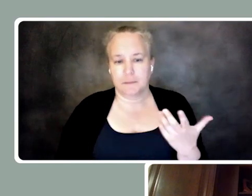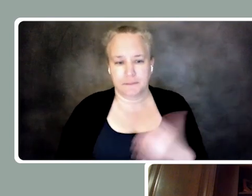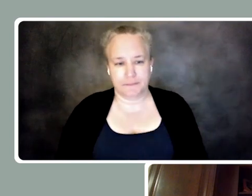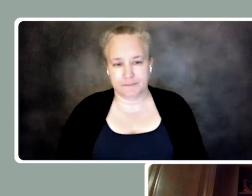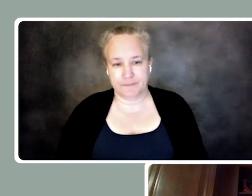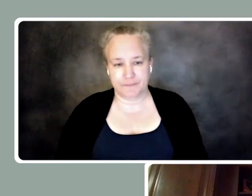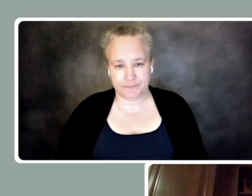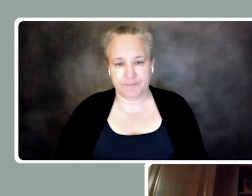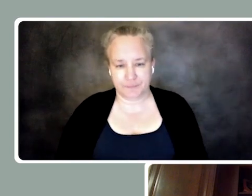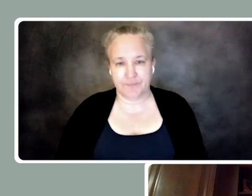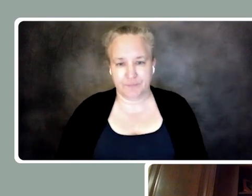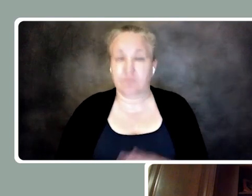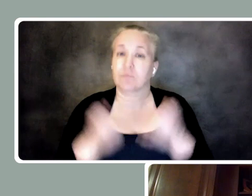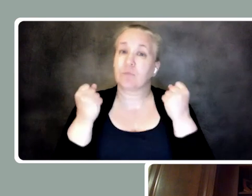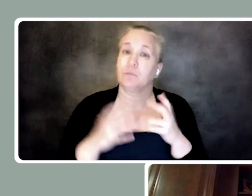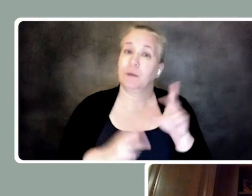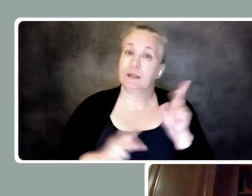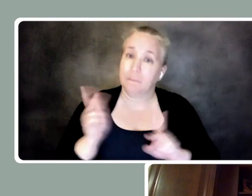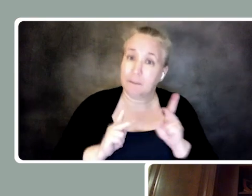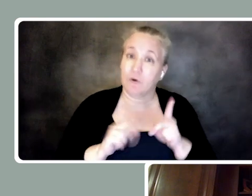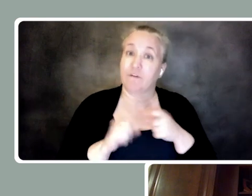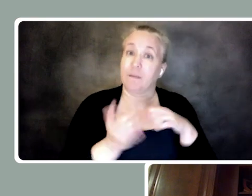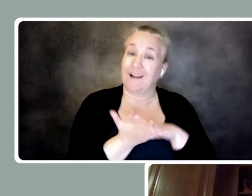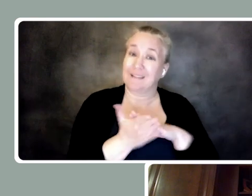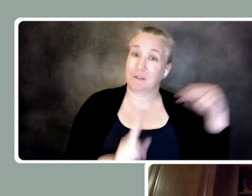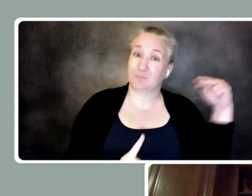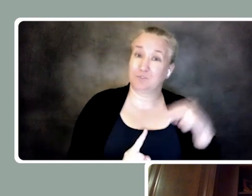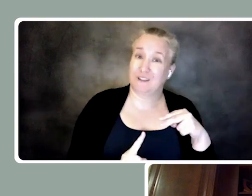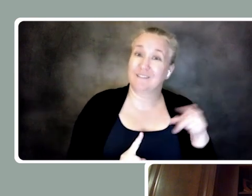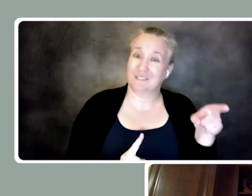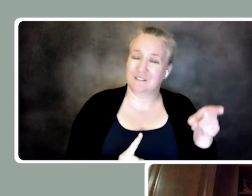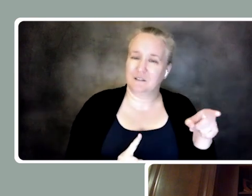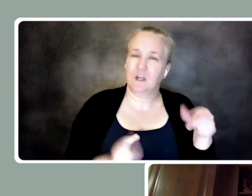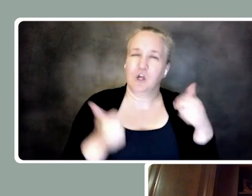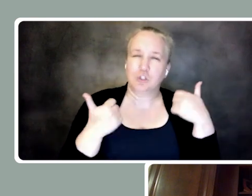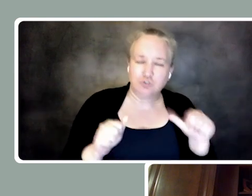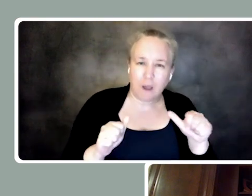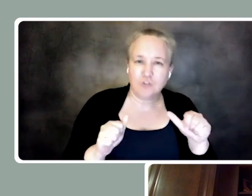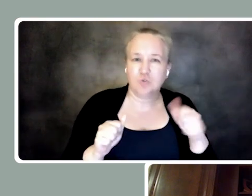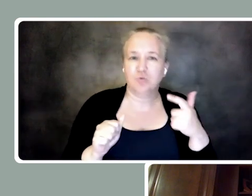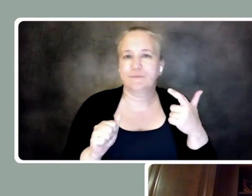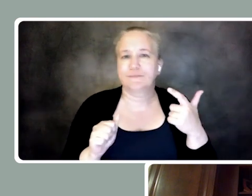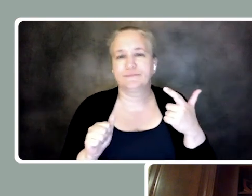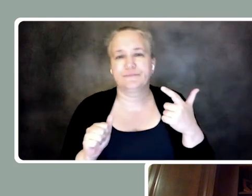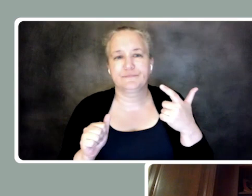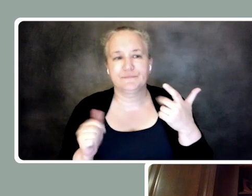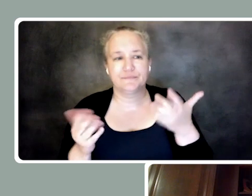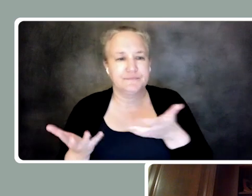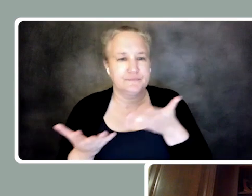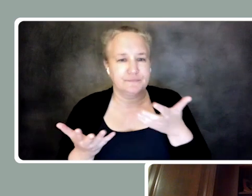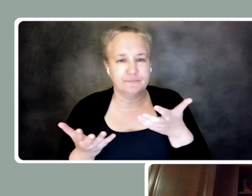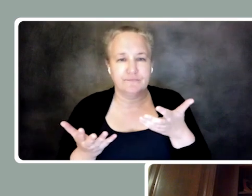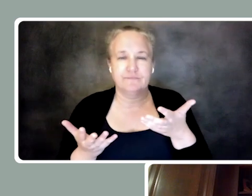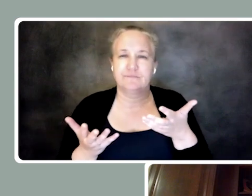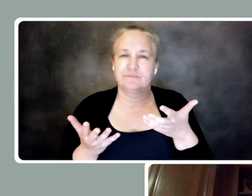There are a lot of people from an academic perspective who are actually trying to exploit the characteristics